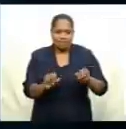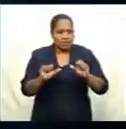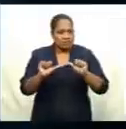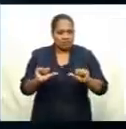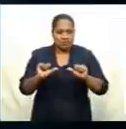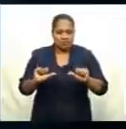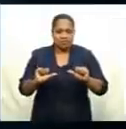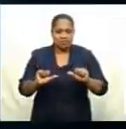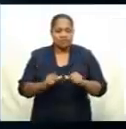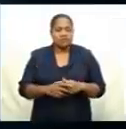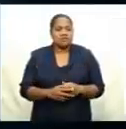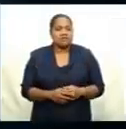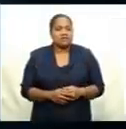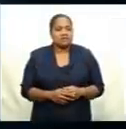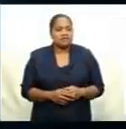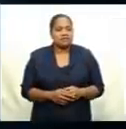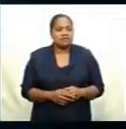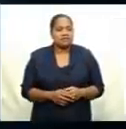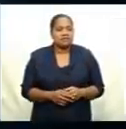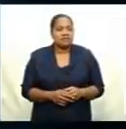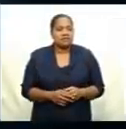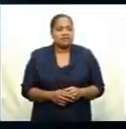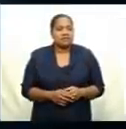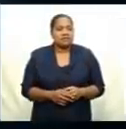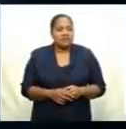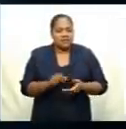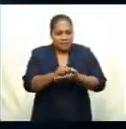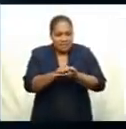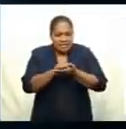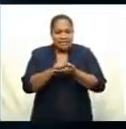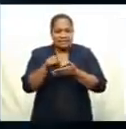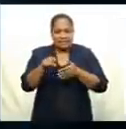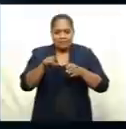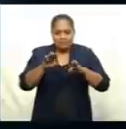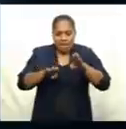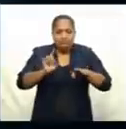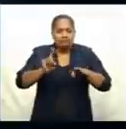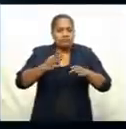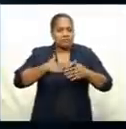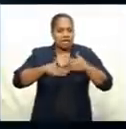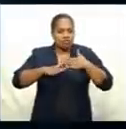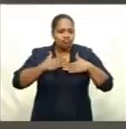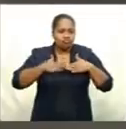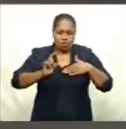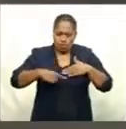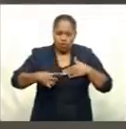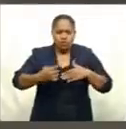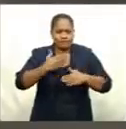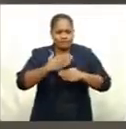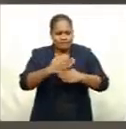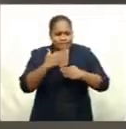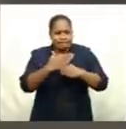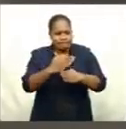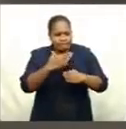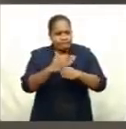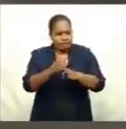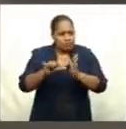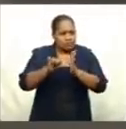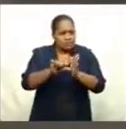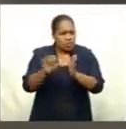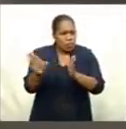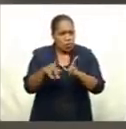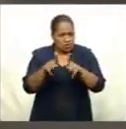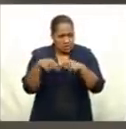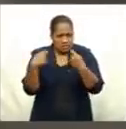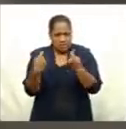opposition and maintain that balance of patience and continue to work hard. All these teams that have been